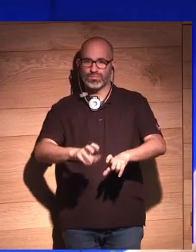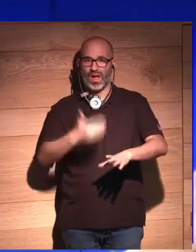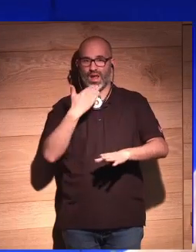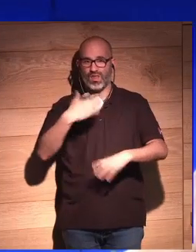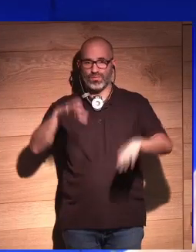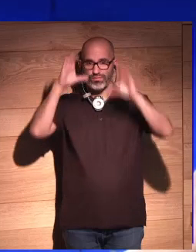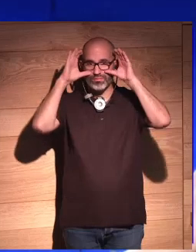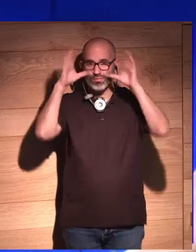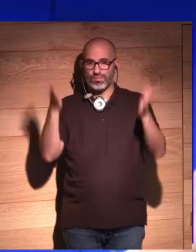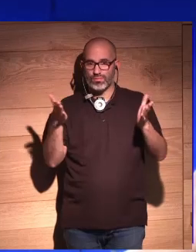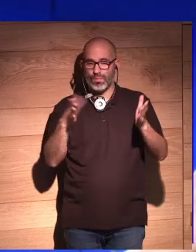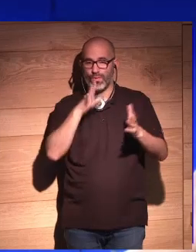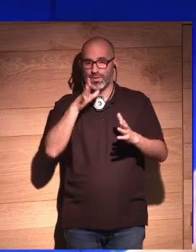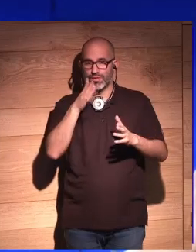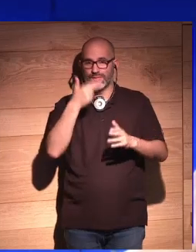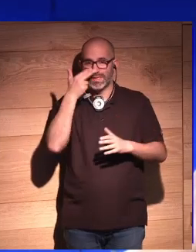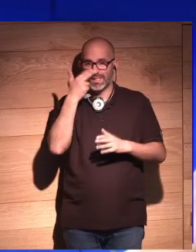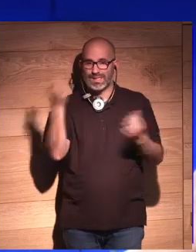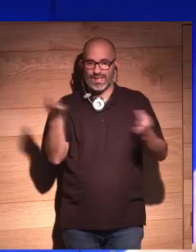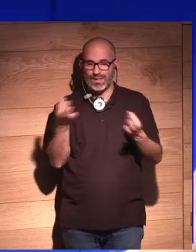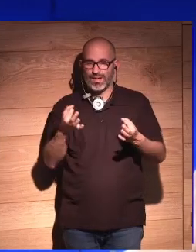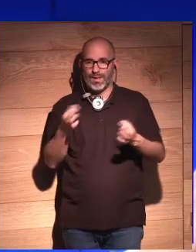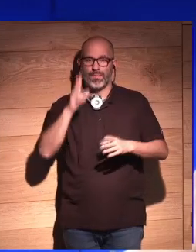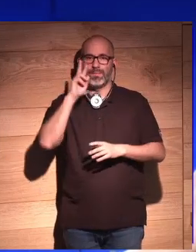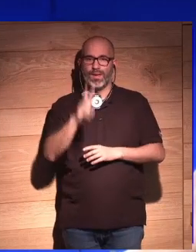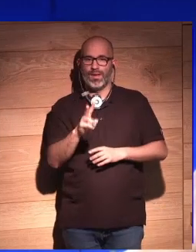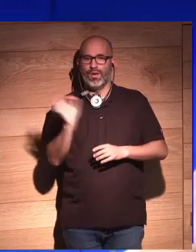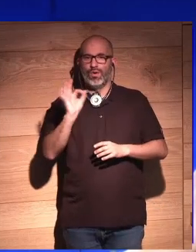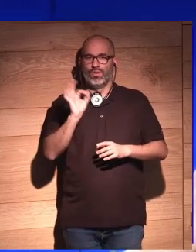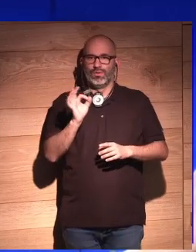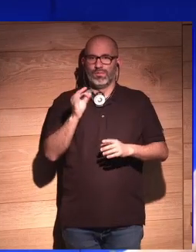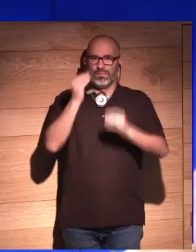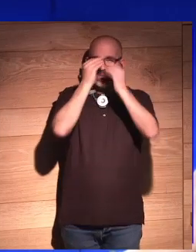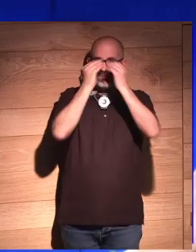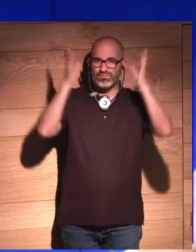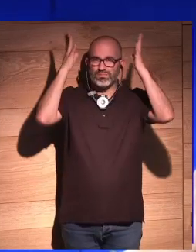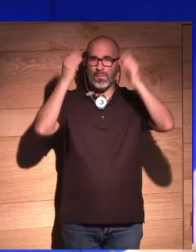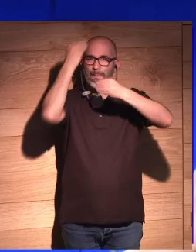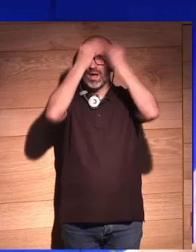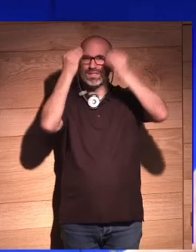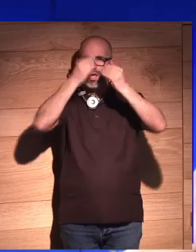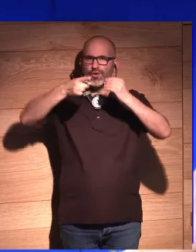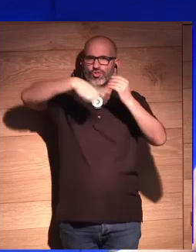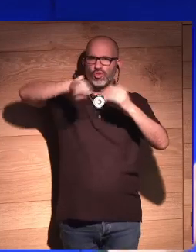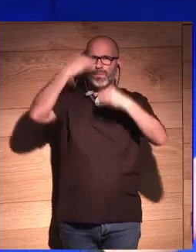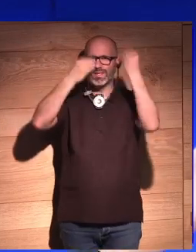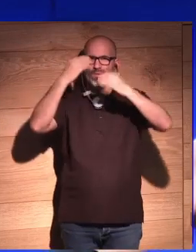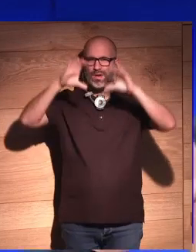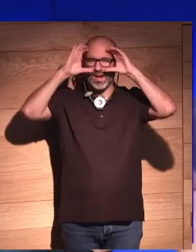that also question reality and our position in our environment.